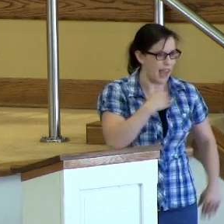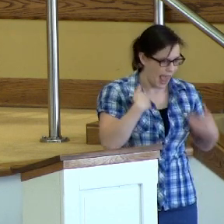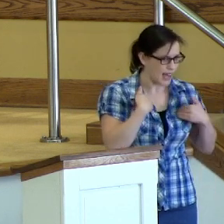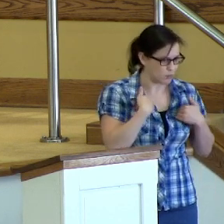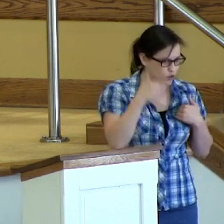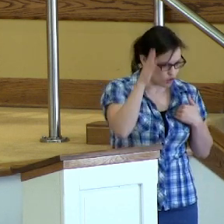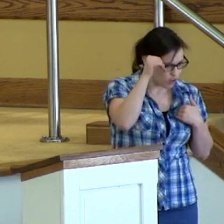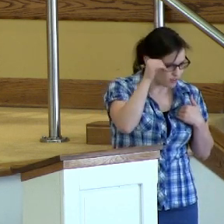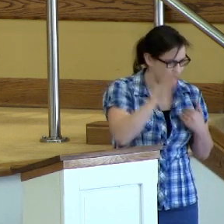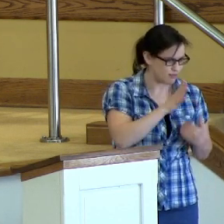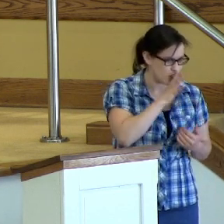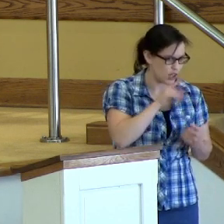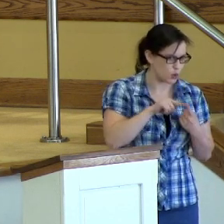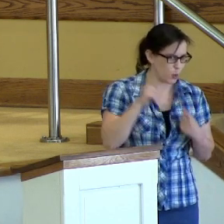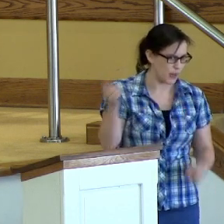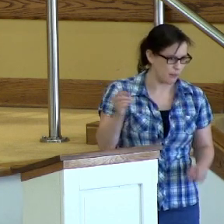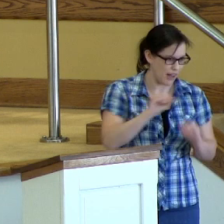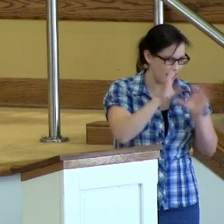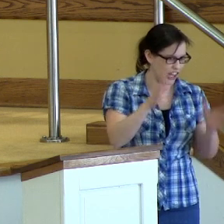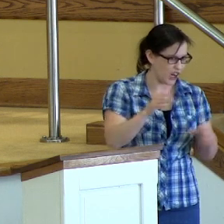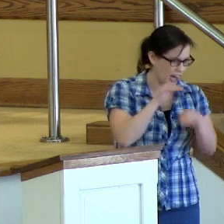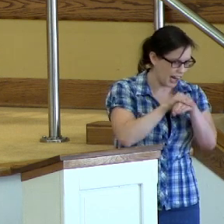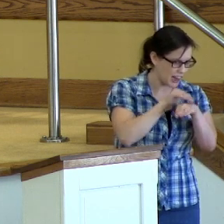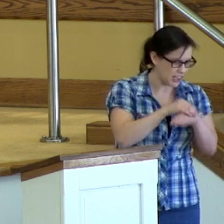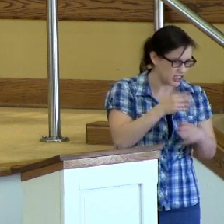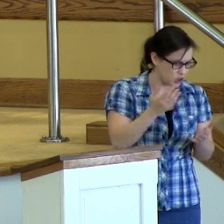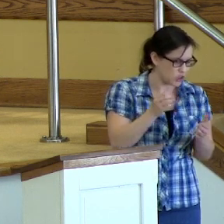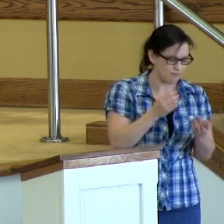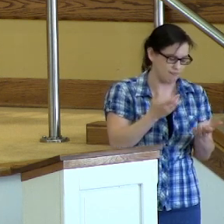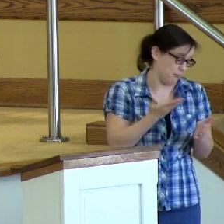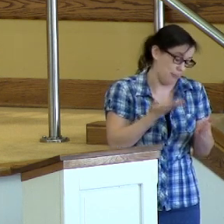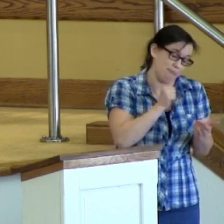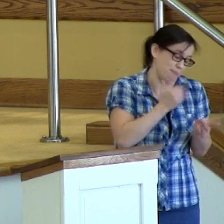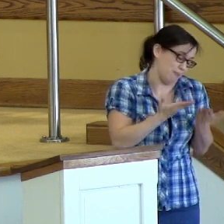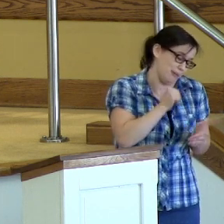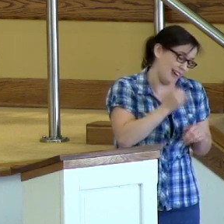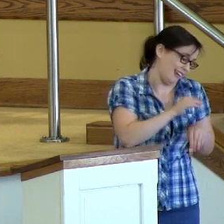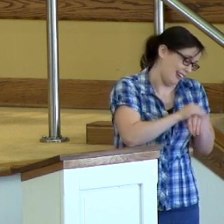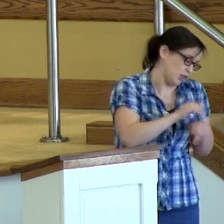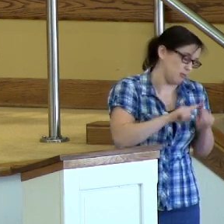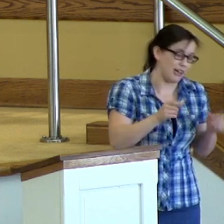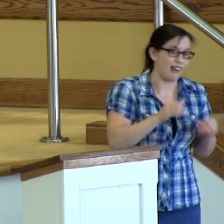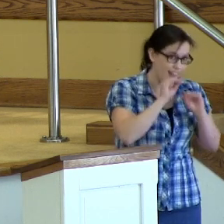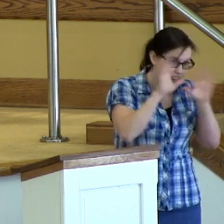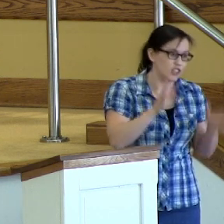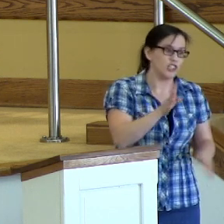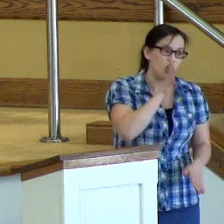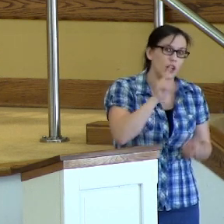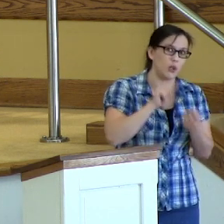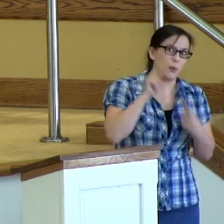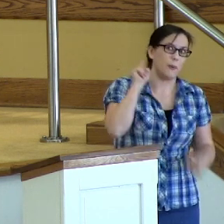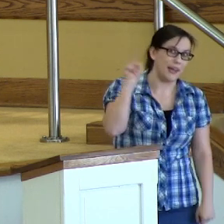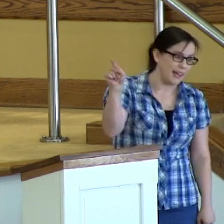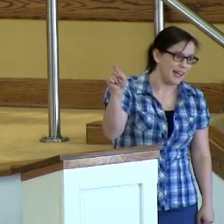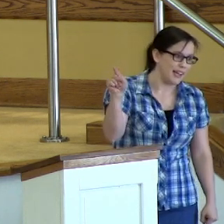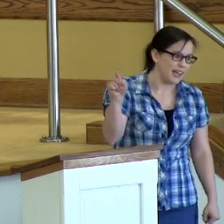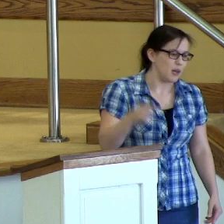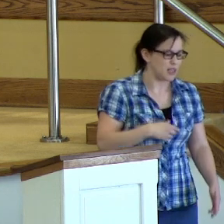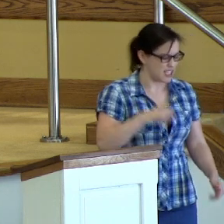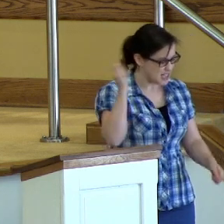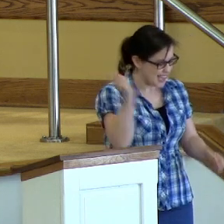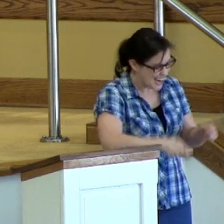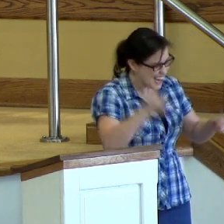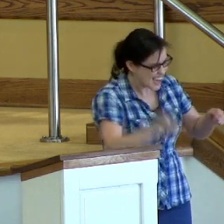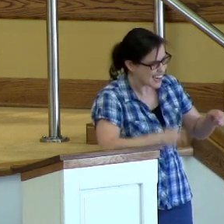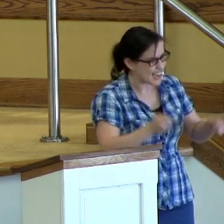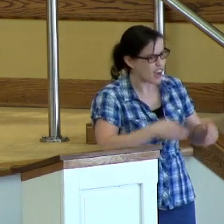just donkey language, she's talking human language. Man, wouldn't that just totally flip you out? I mean, you're sitting there just beating on this animal,